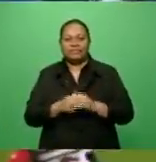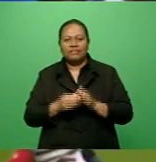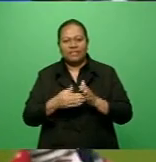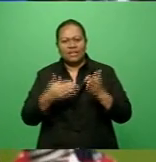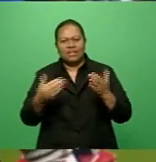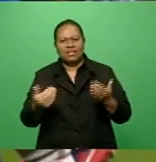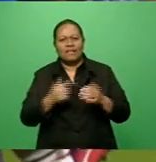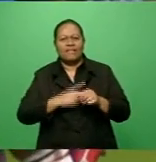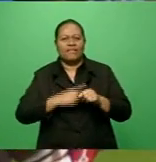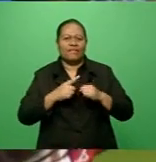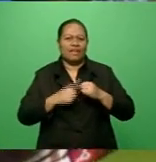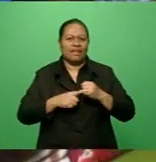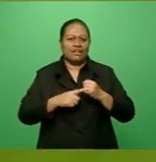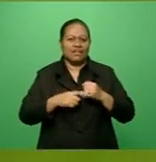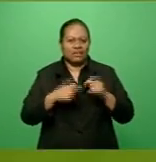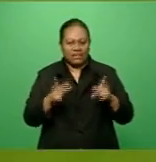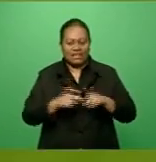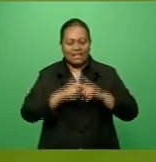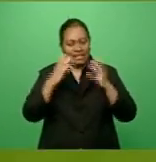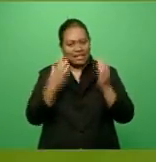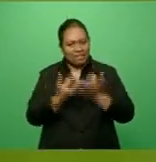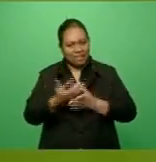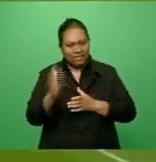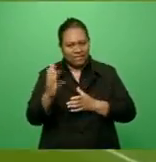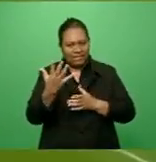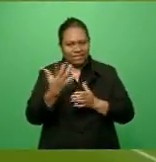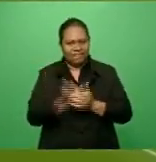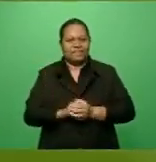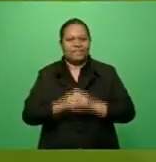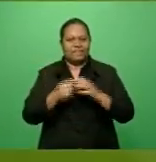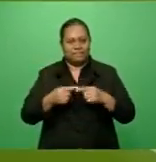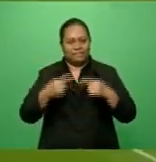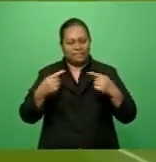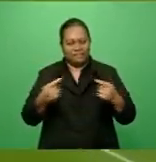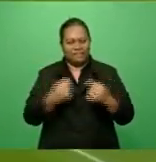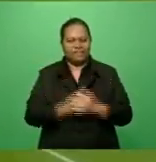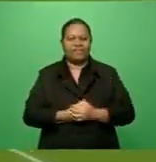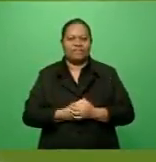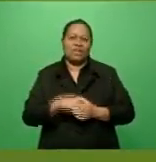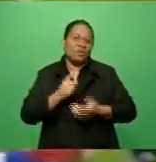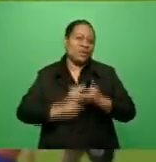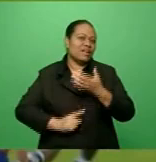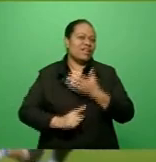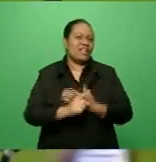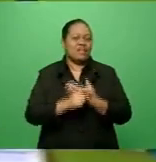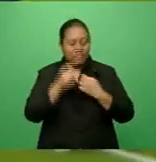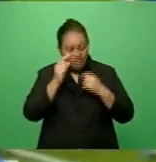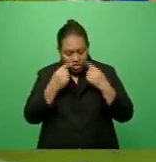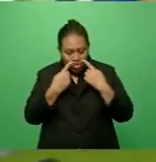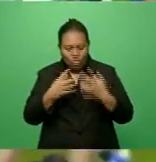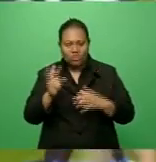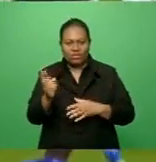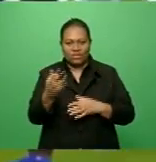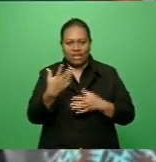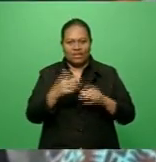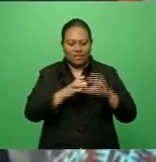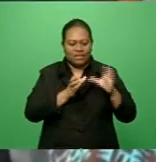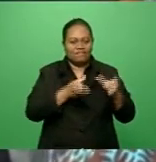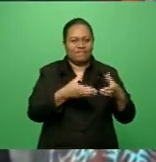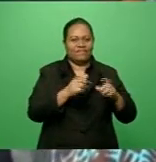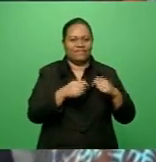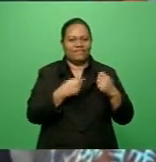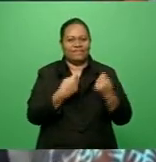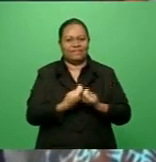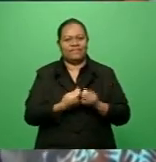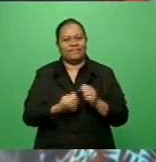on finals weekend will be played on December 5th, with their opponents to be determined following results from pool play. I think